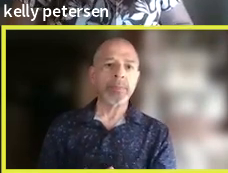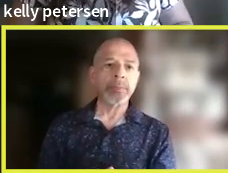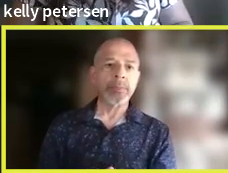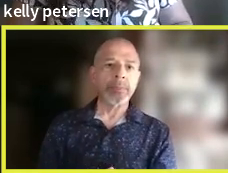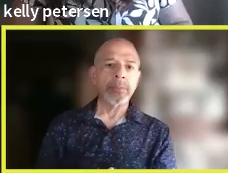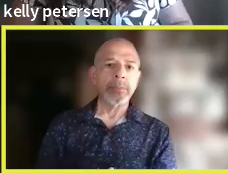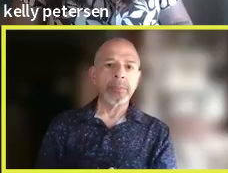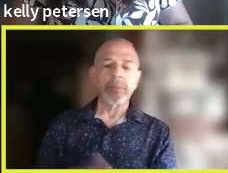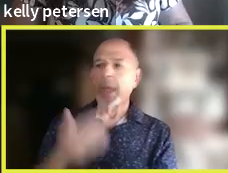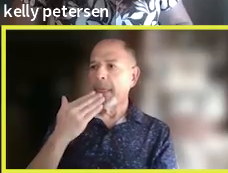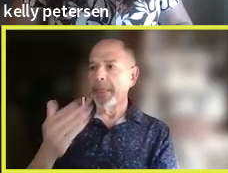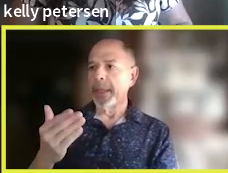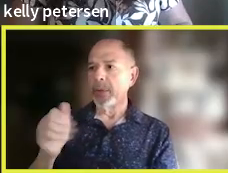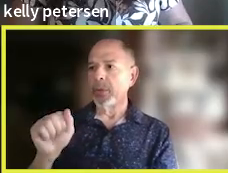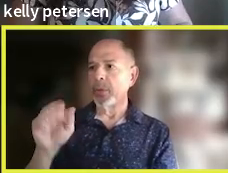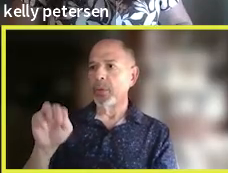Thank you, Andrew.